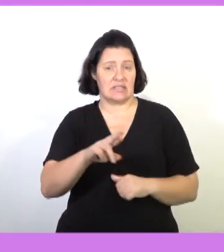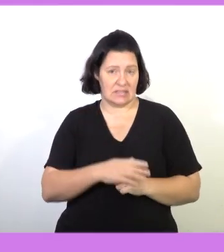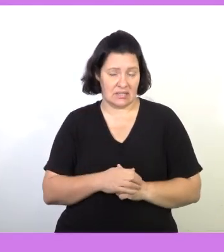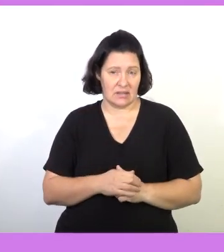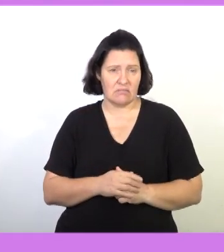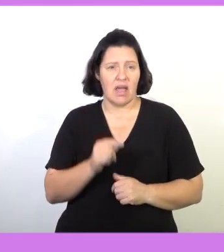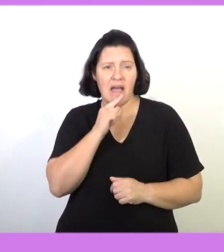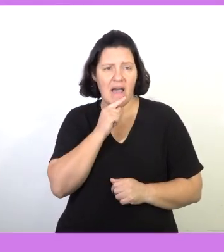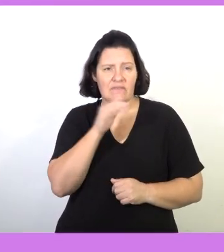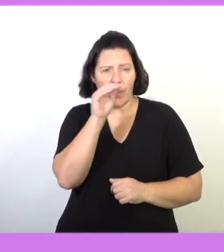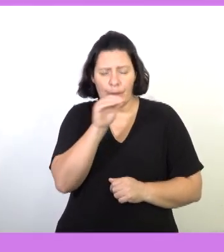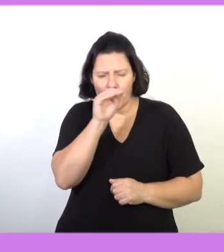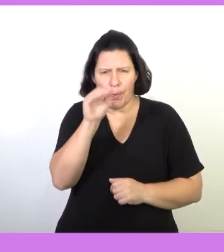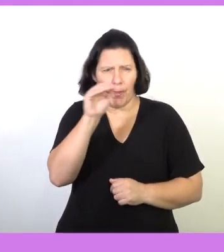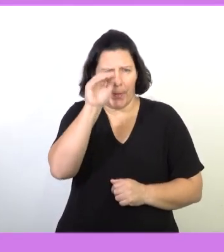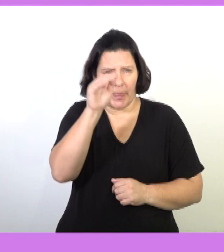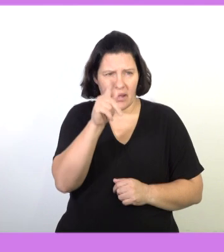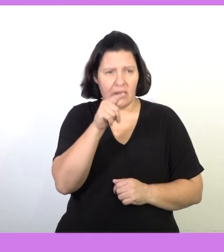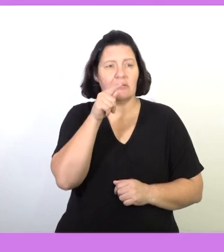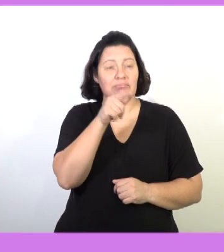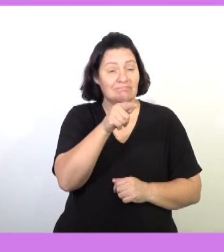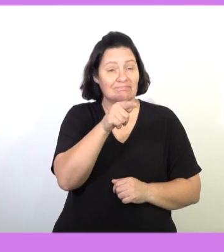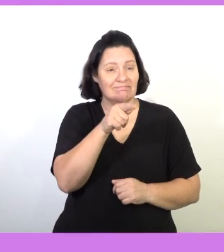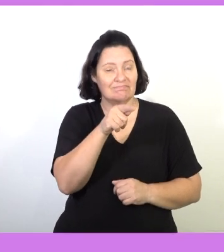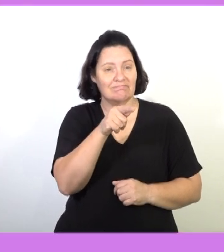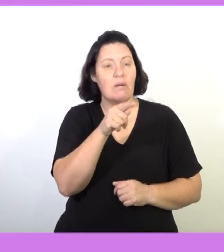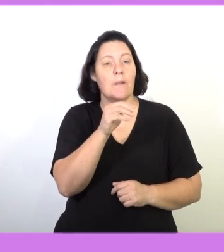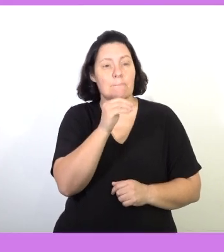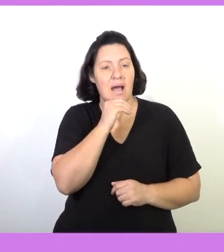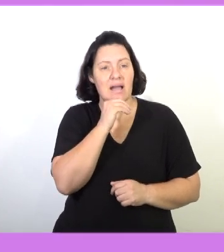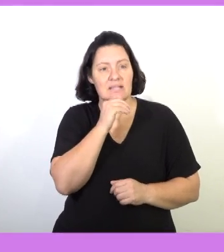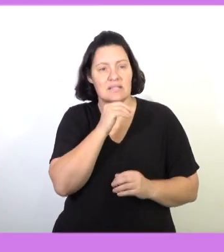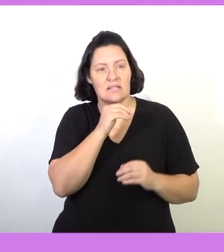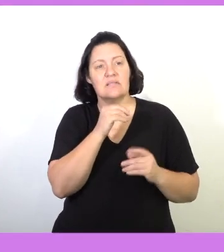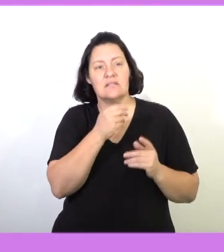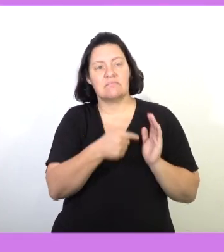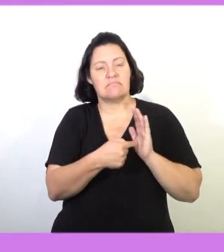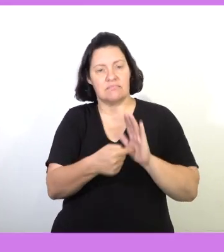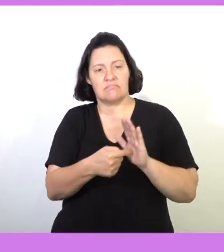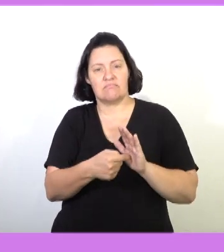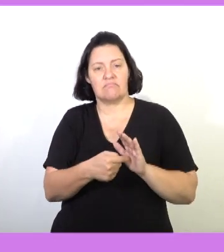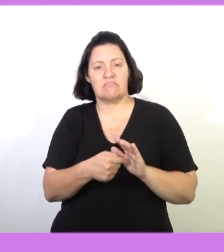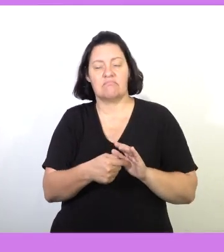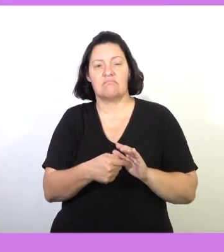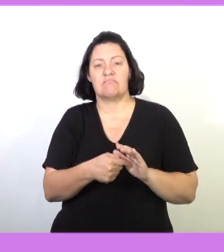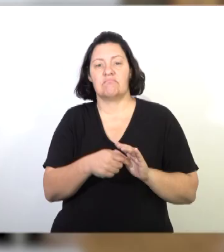6 rand. There are these small lines in between. And then we will then have to draw the graph. We